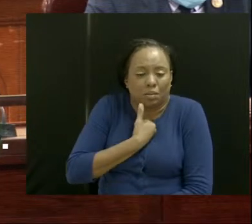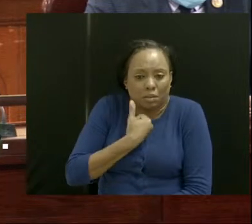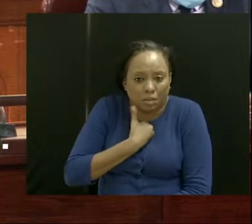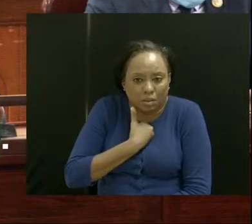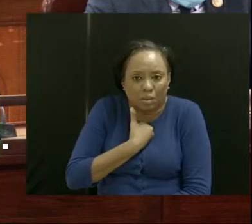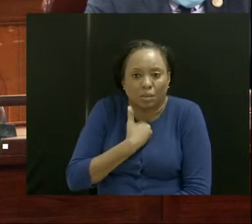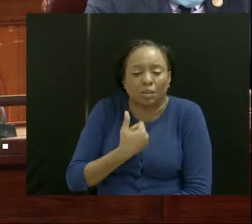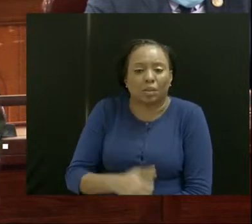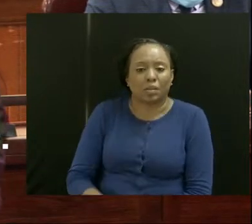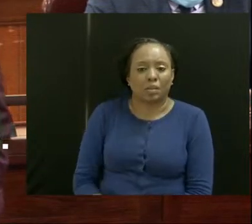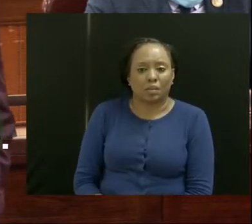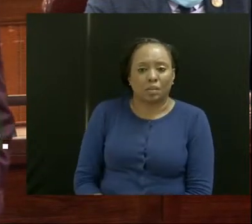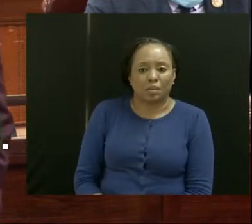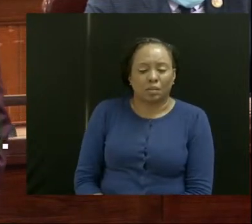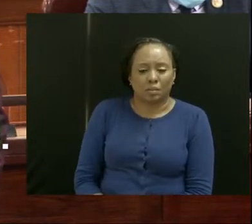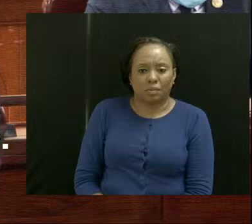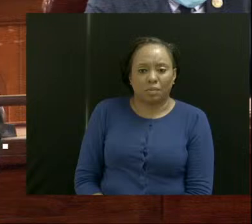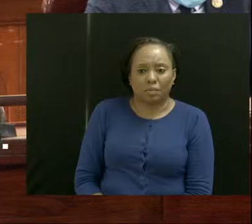Creating